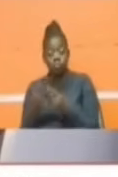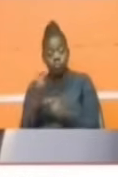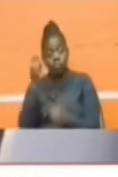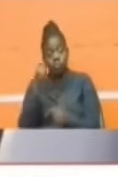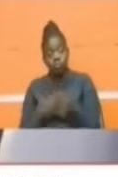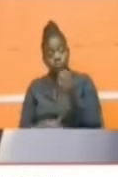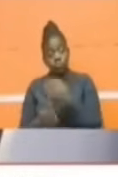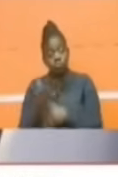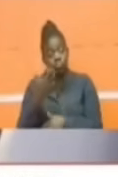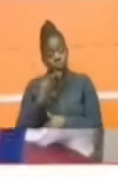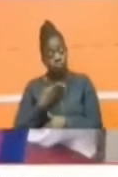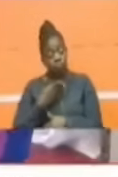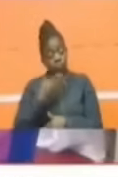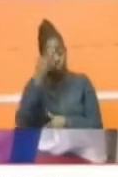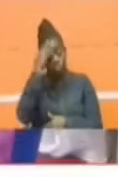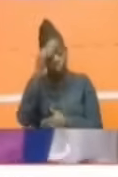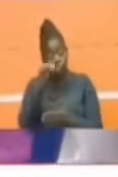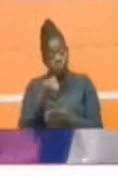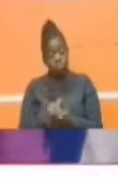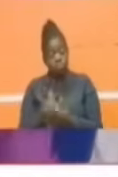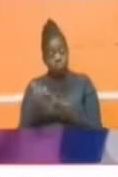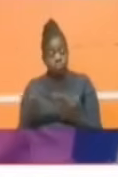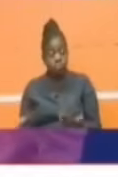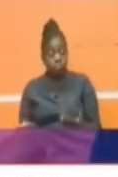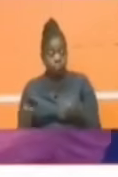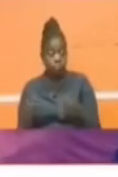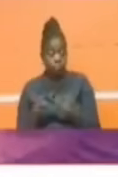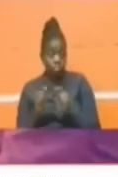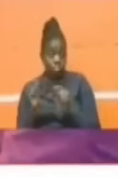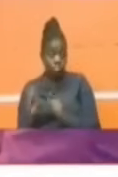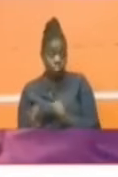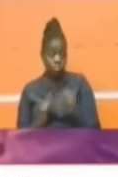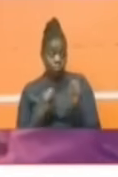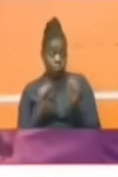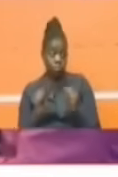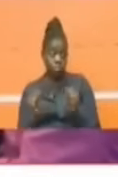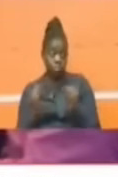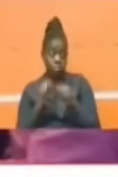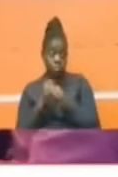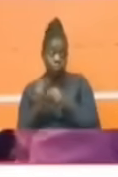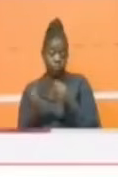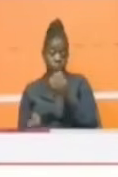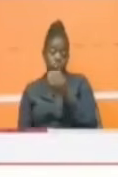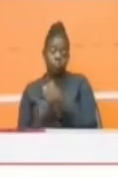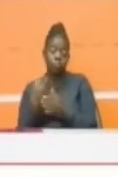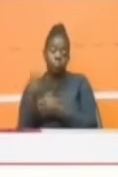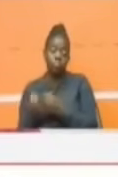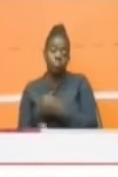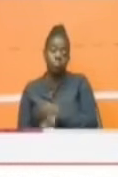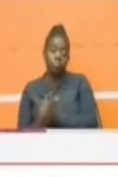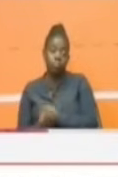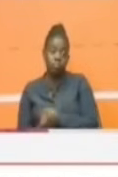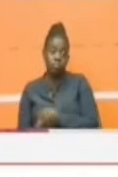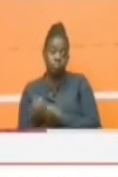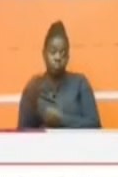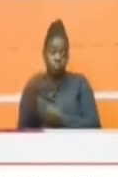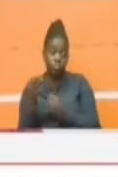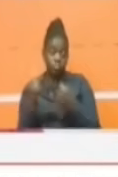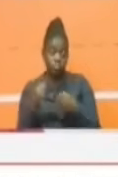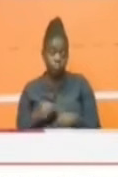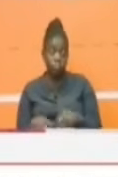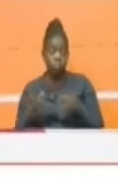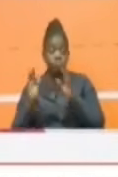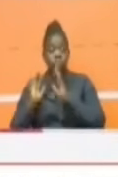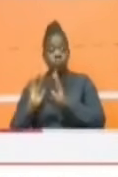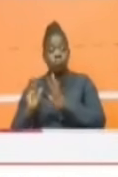babeere n'okukkiriza okw'ekimemete okwewala obuluvu obuleetera abantu okulya enguzi. Tunaakola bwe tutyo